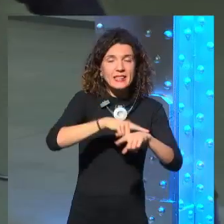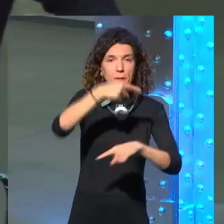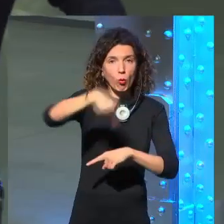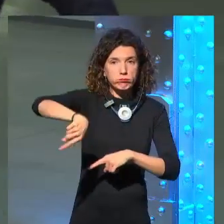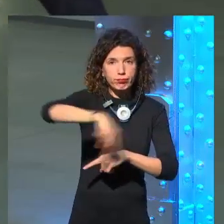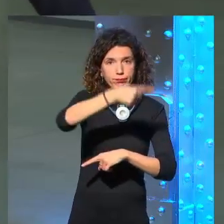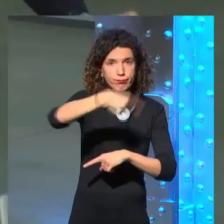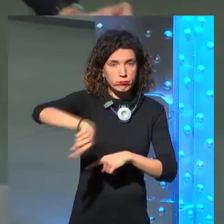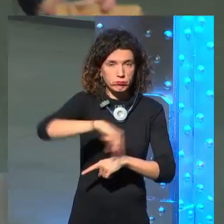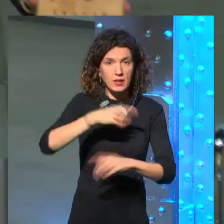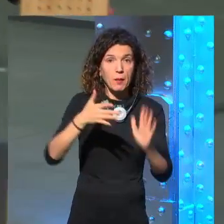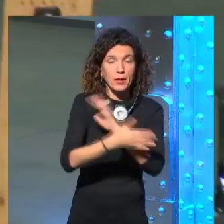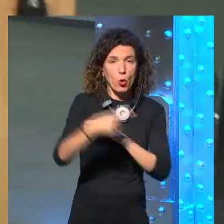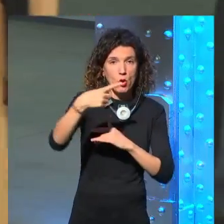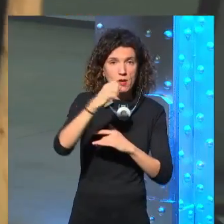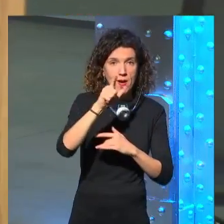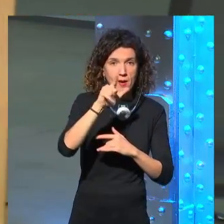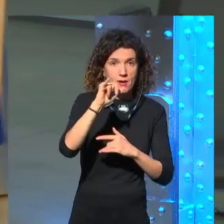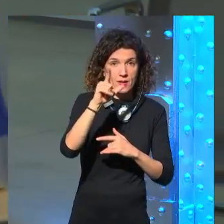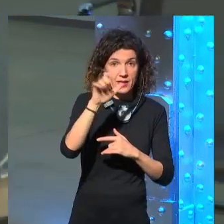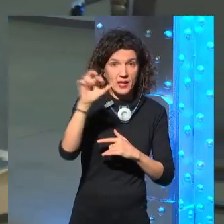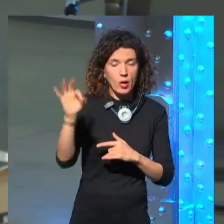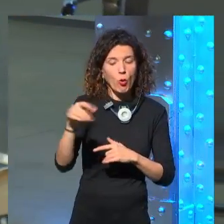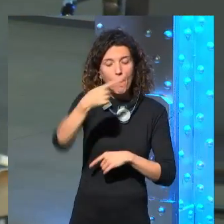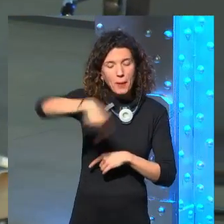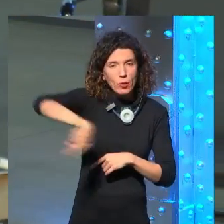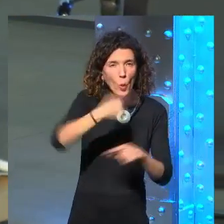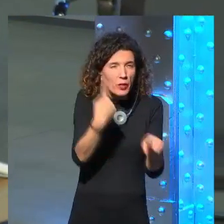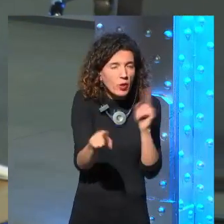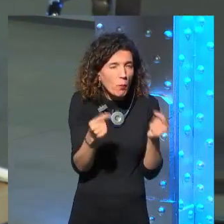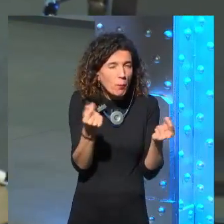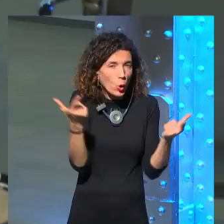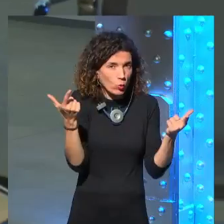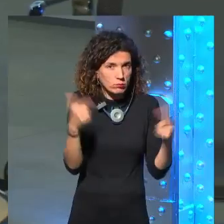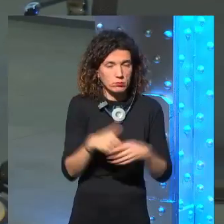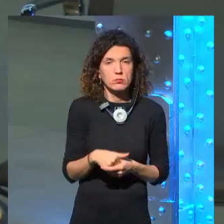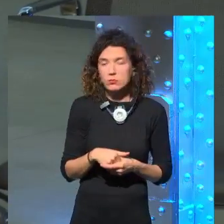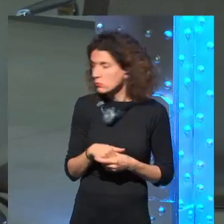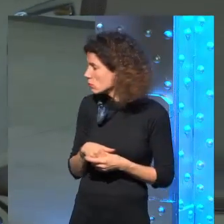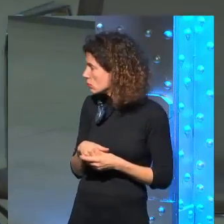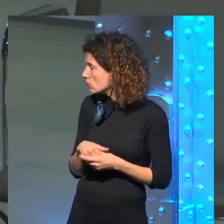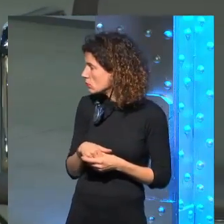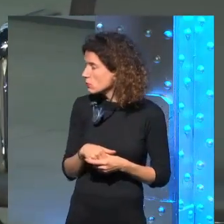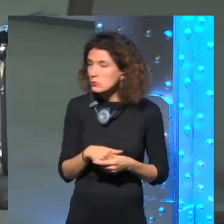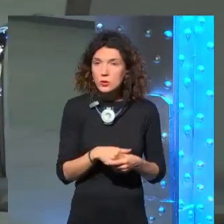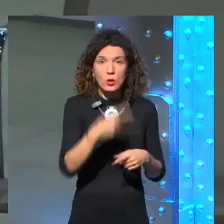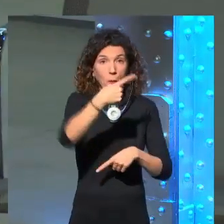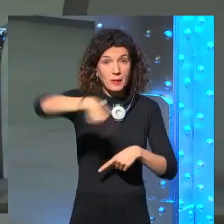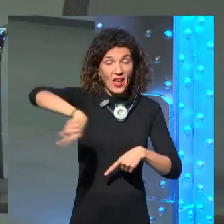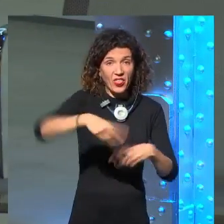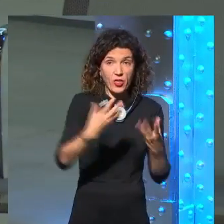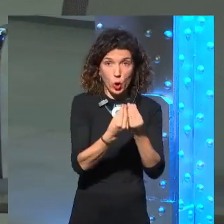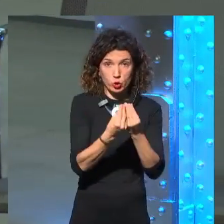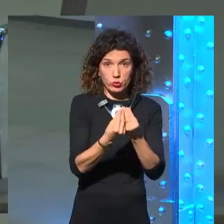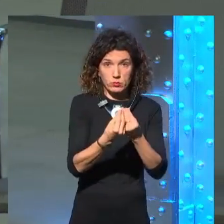discovered. But this is a slightly different pendulum. This is two pieces of metal joined together a bit